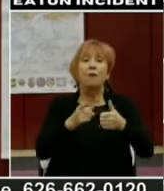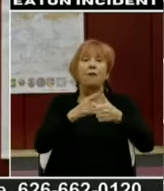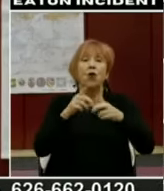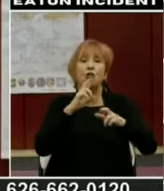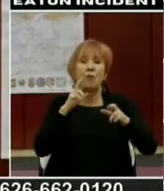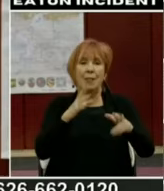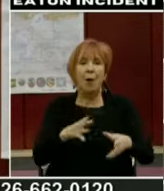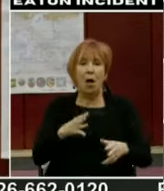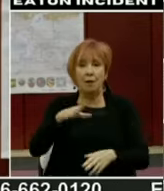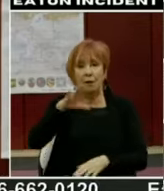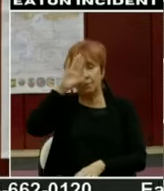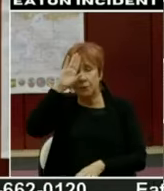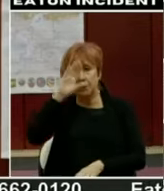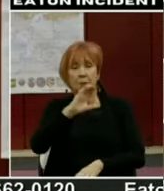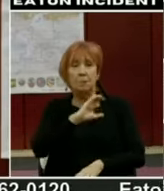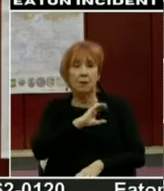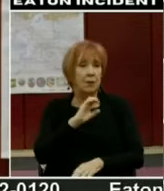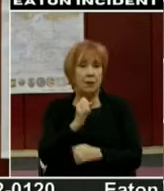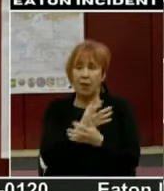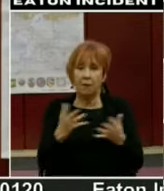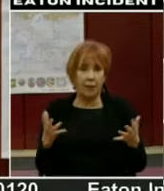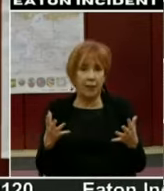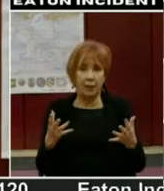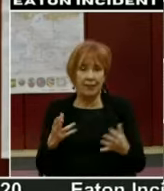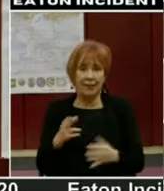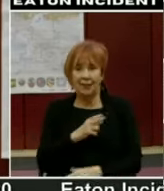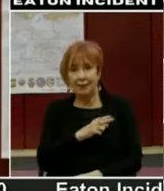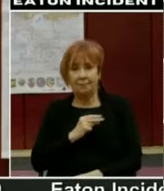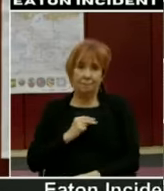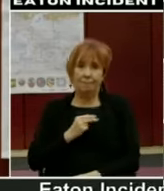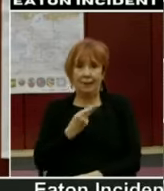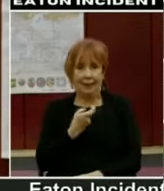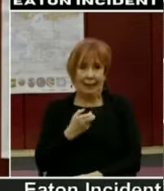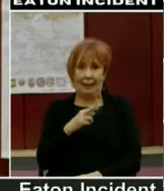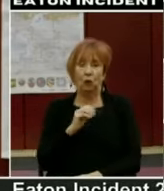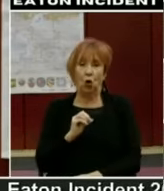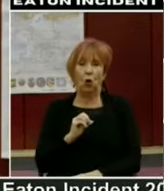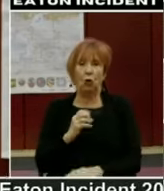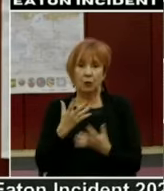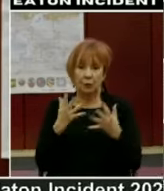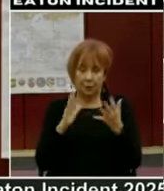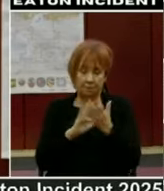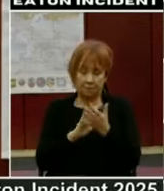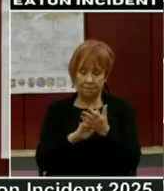and it's almost a week, so thank you.